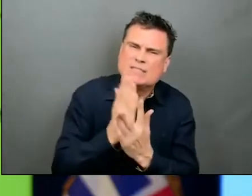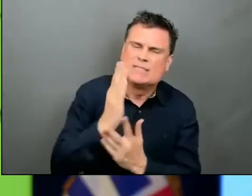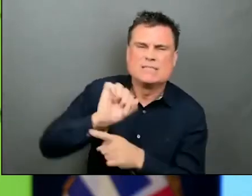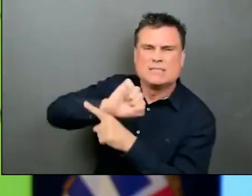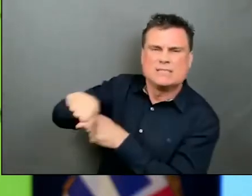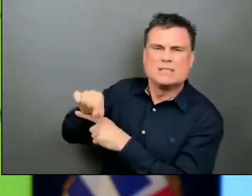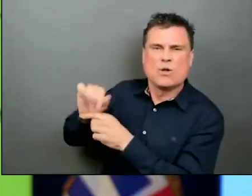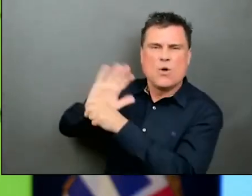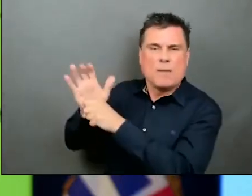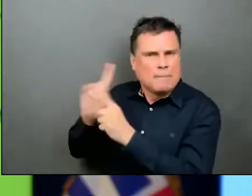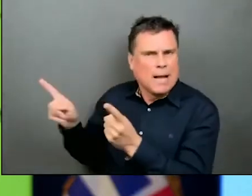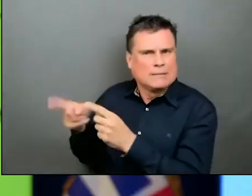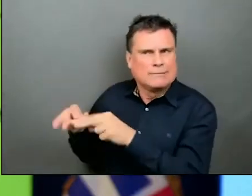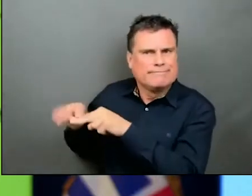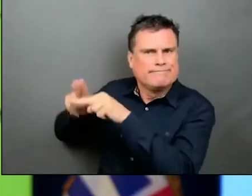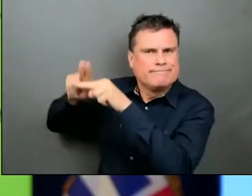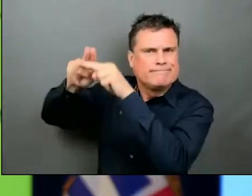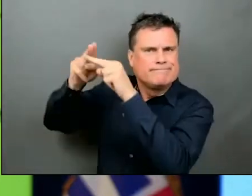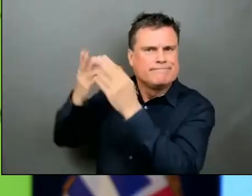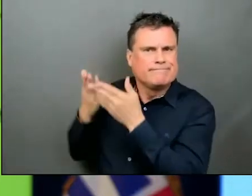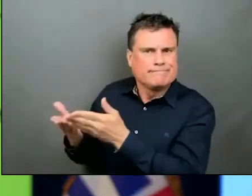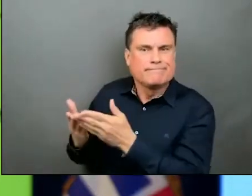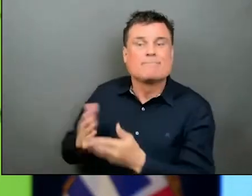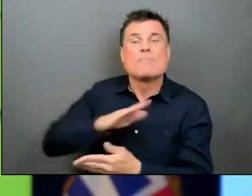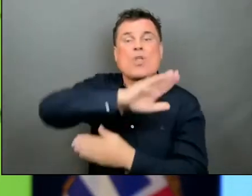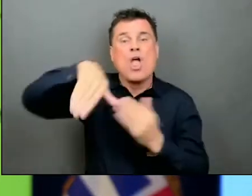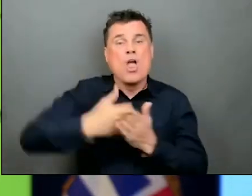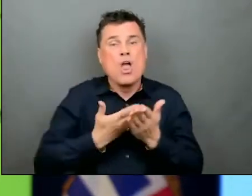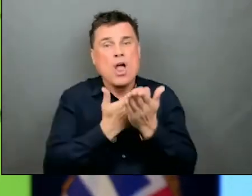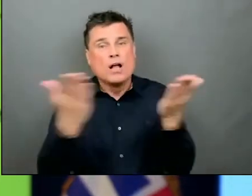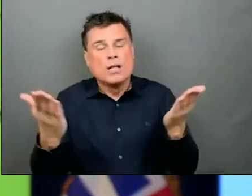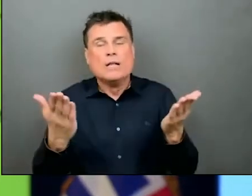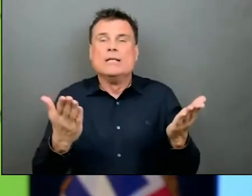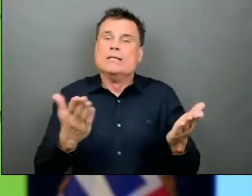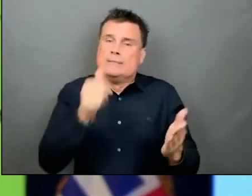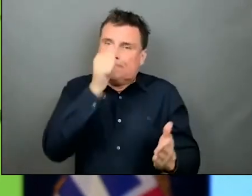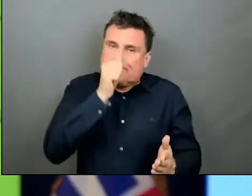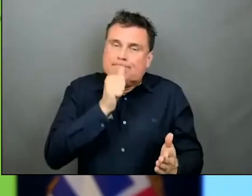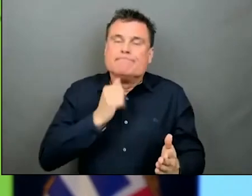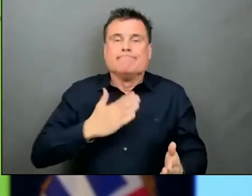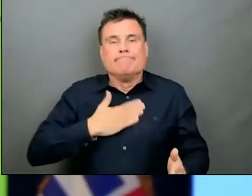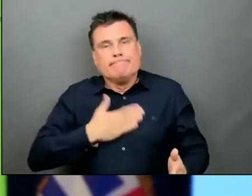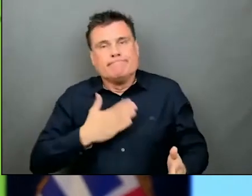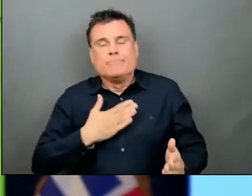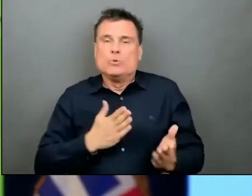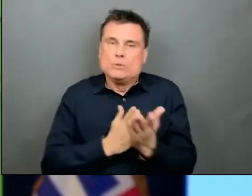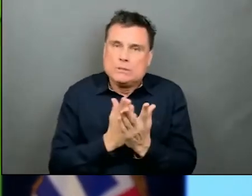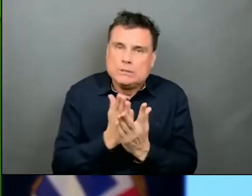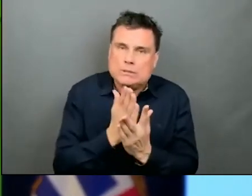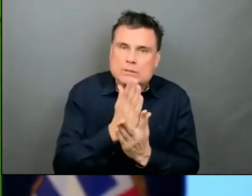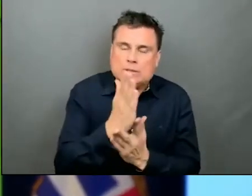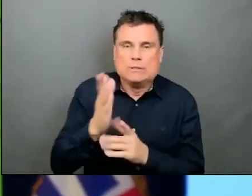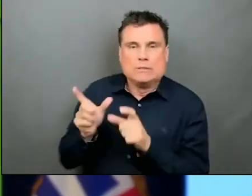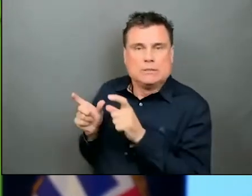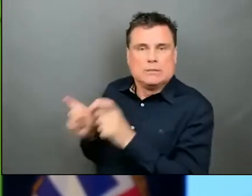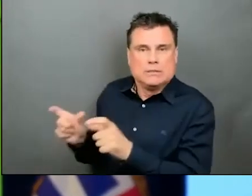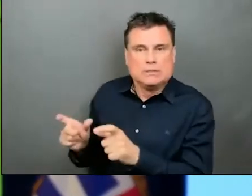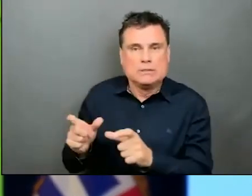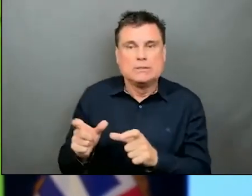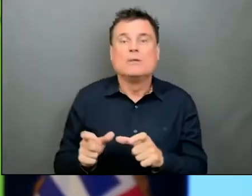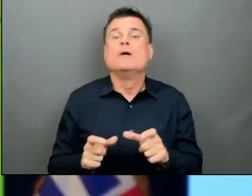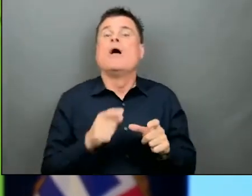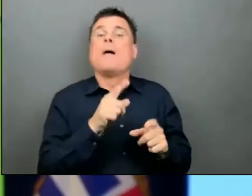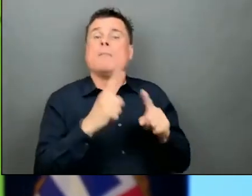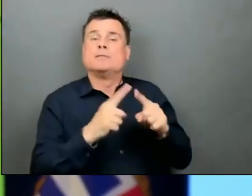cases. We've all made great sacrifices to protect our collective health and to keep our healthcare system functioning